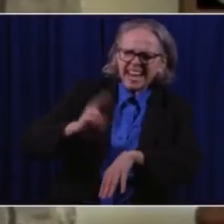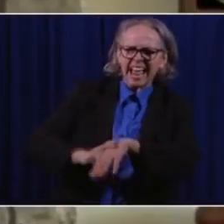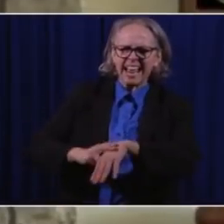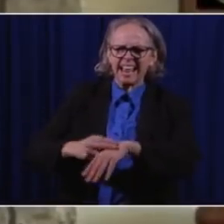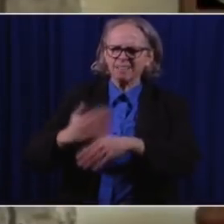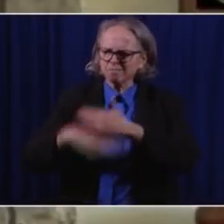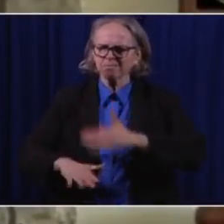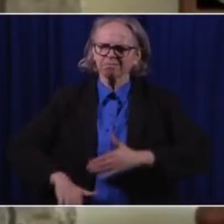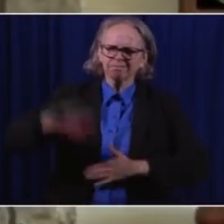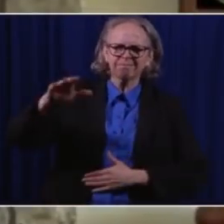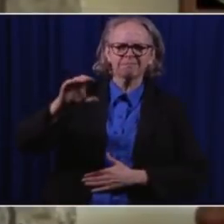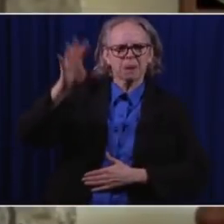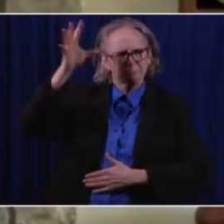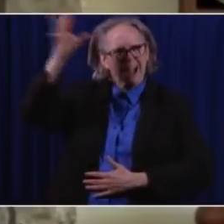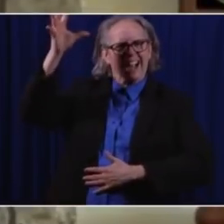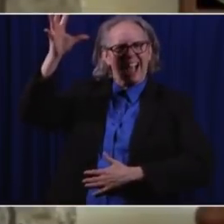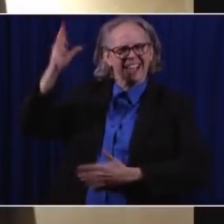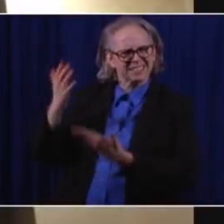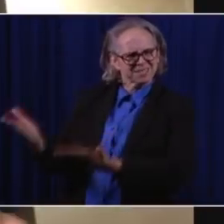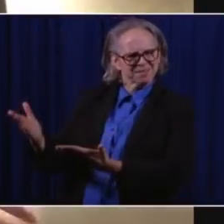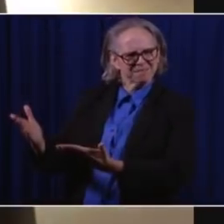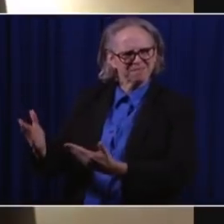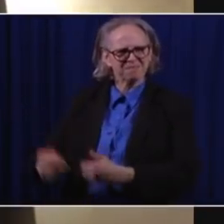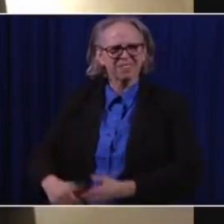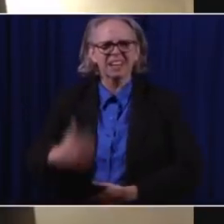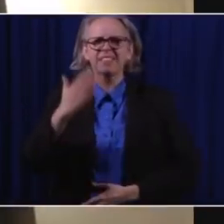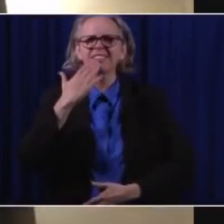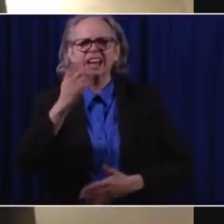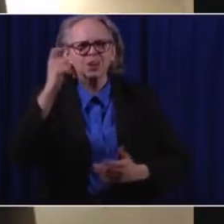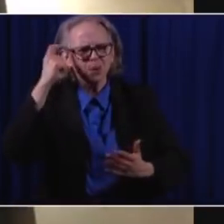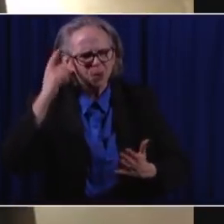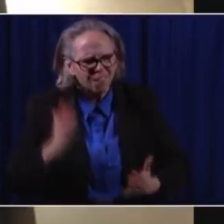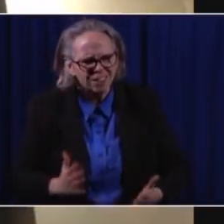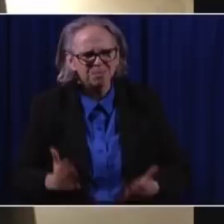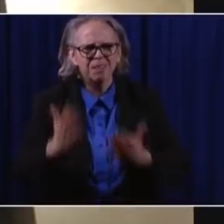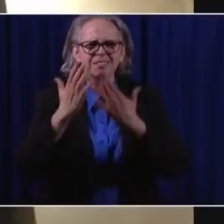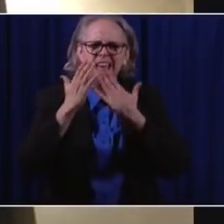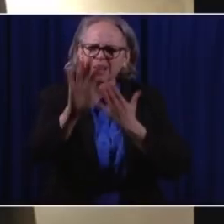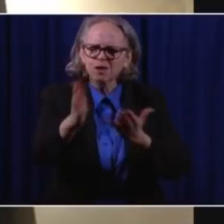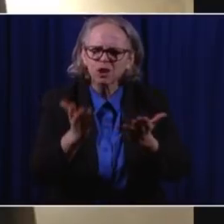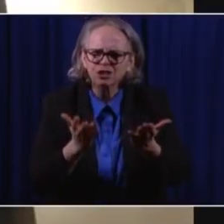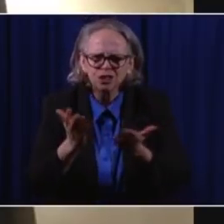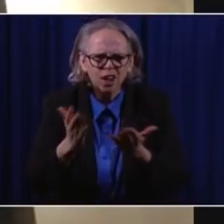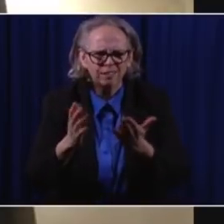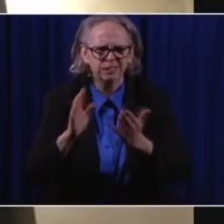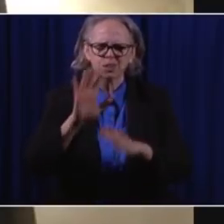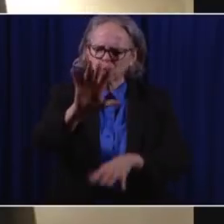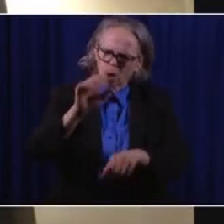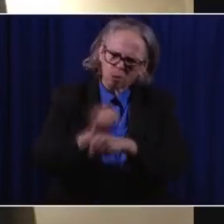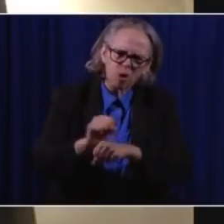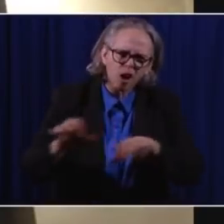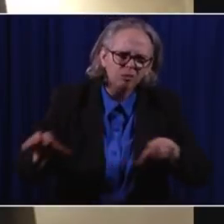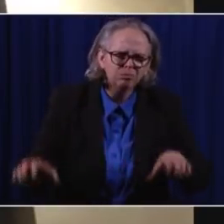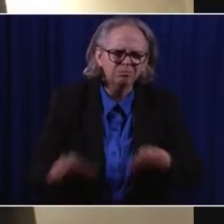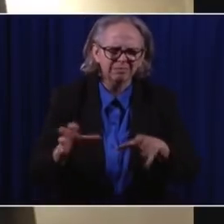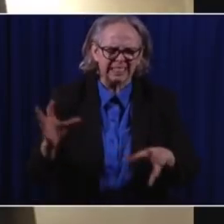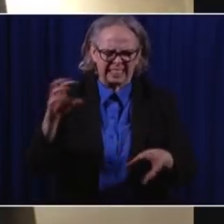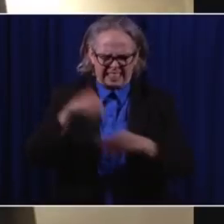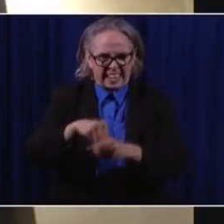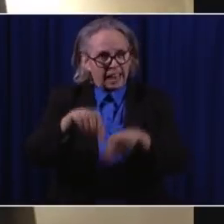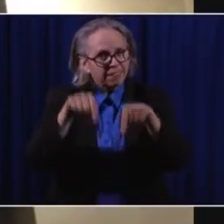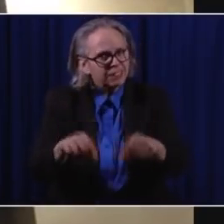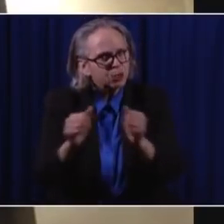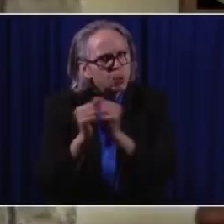message. Much appreciated, Governor DeWine, and thank you for your service and work. And let's all do this together and get to the other